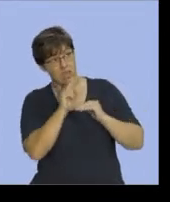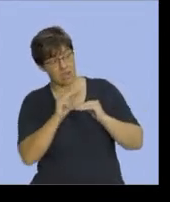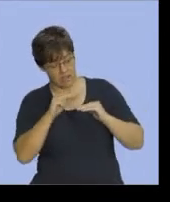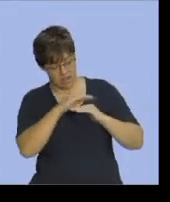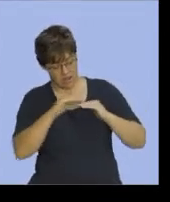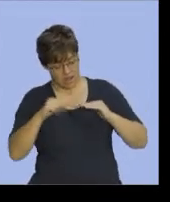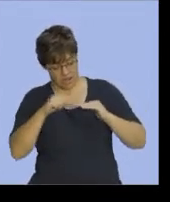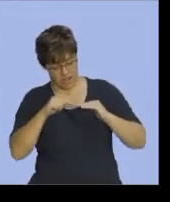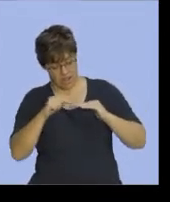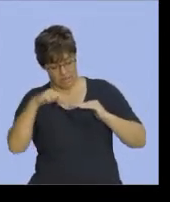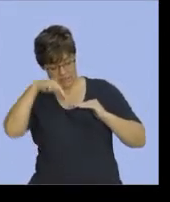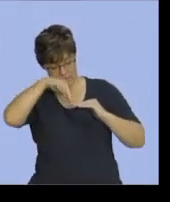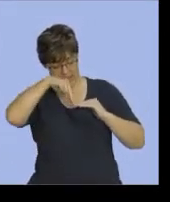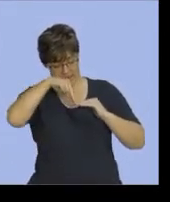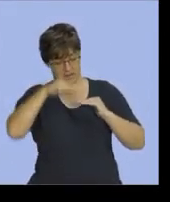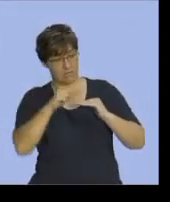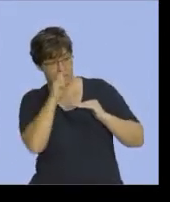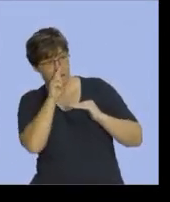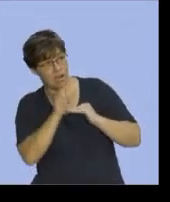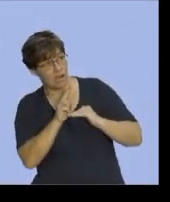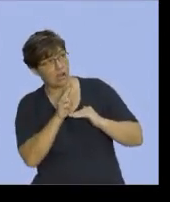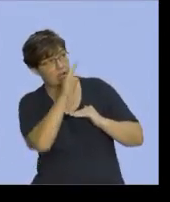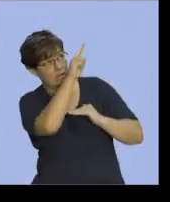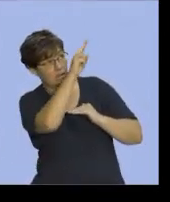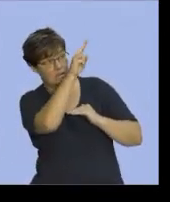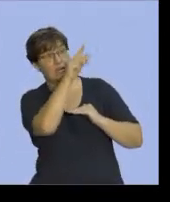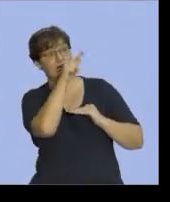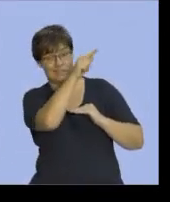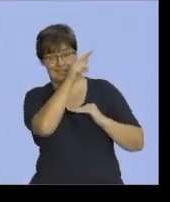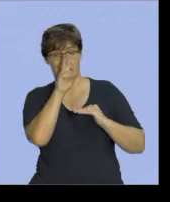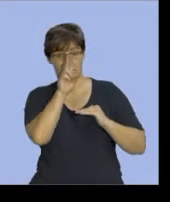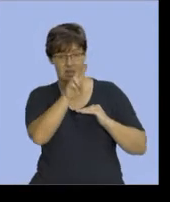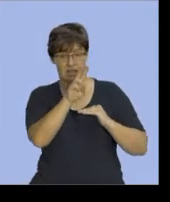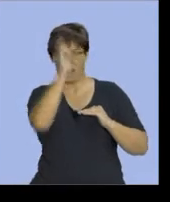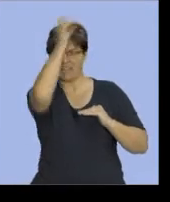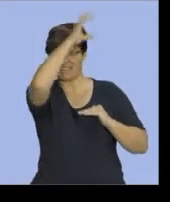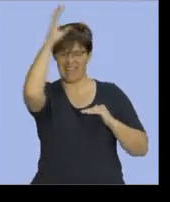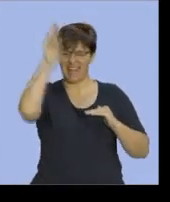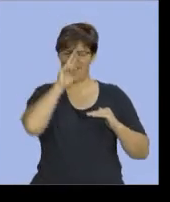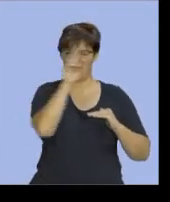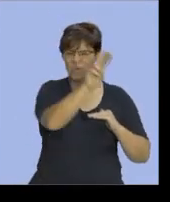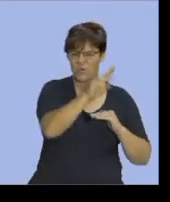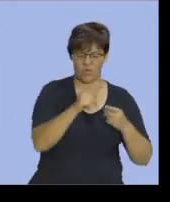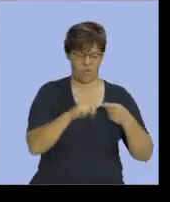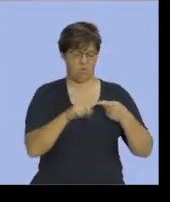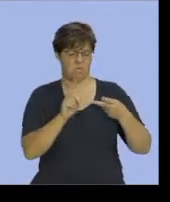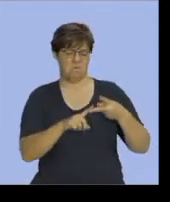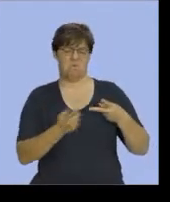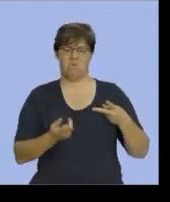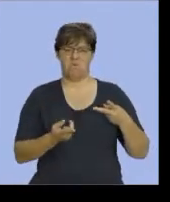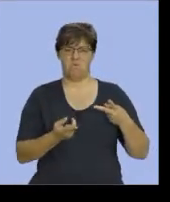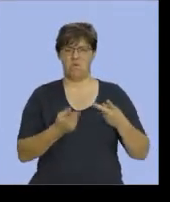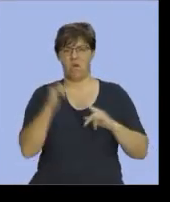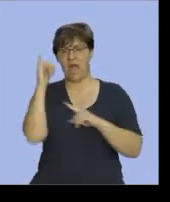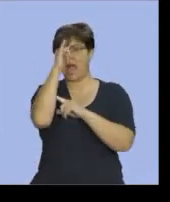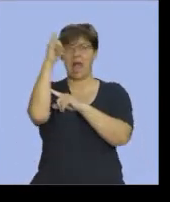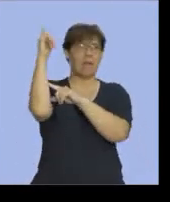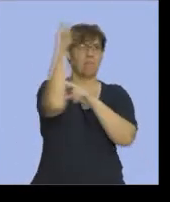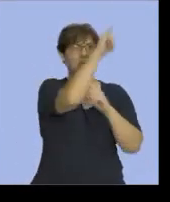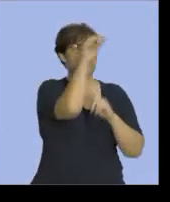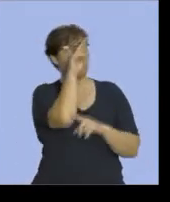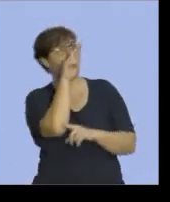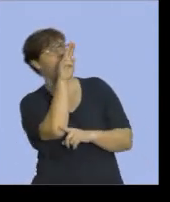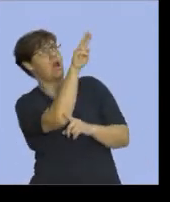from point N. So remember the example I made about looking at the stars or looking maybe at an airplane that